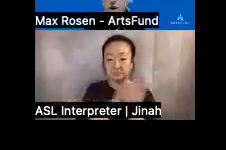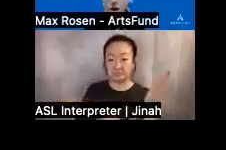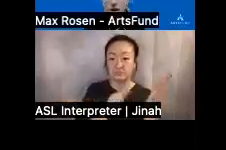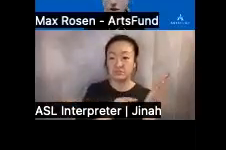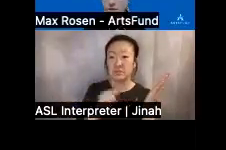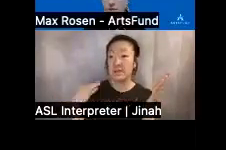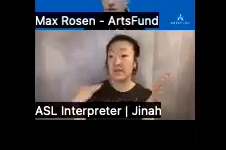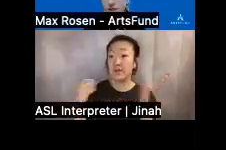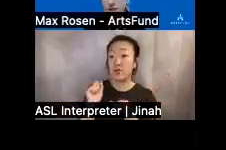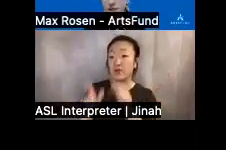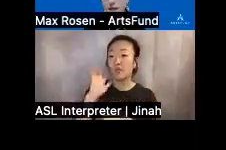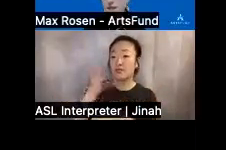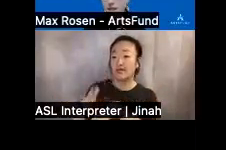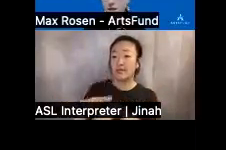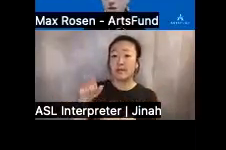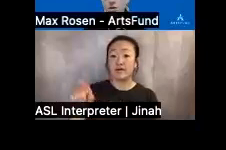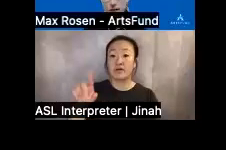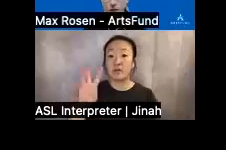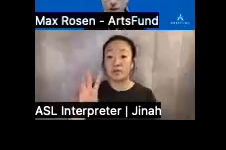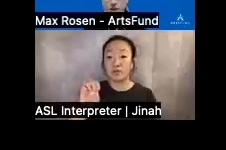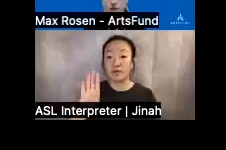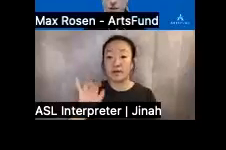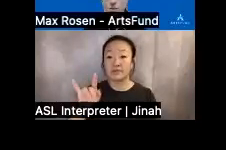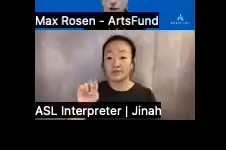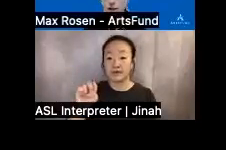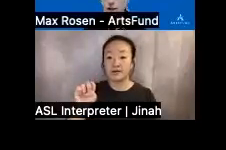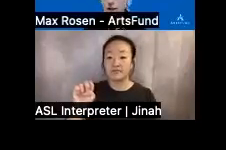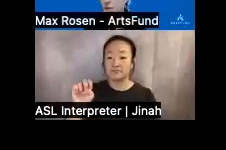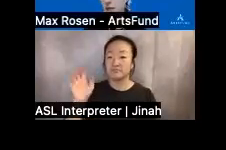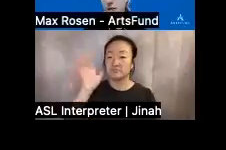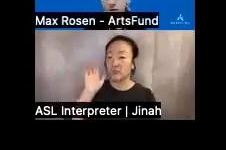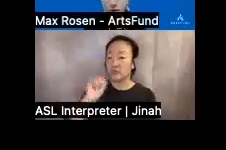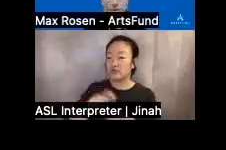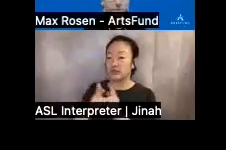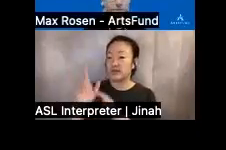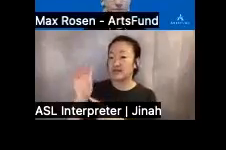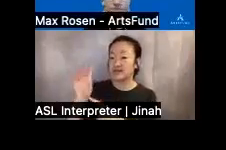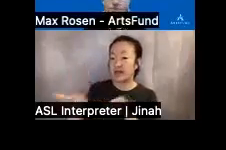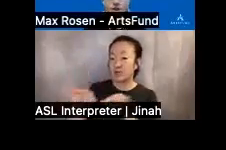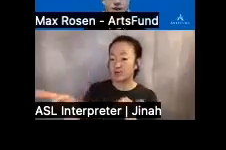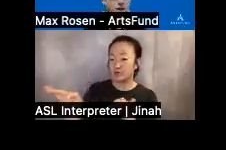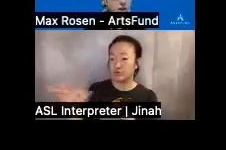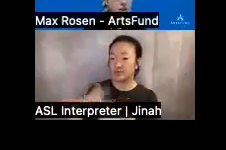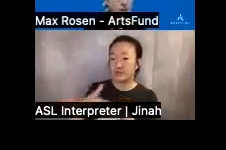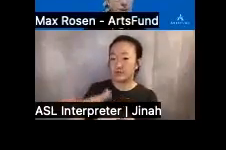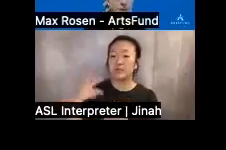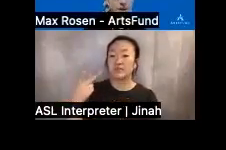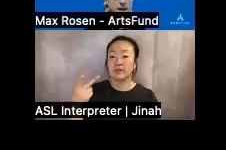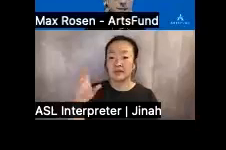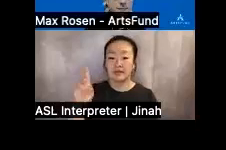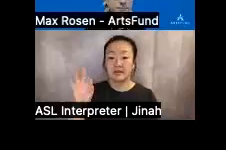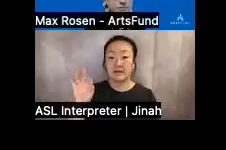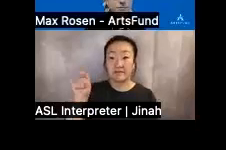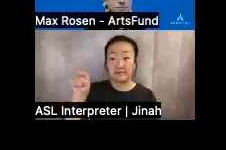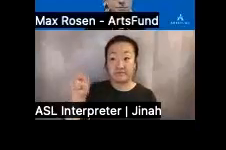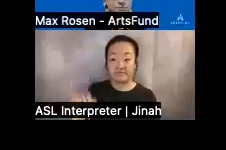available on our website in 7 languages as well in PDF form. So